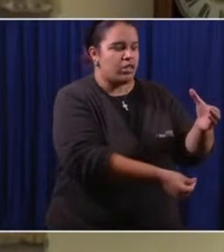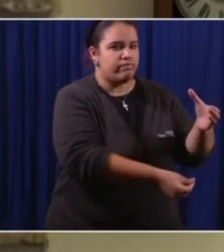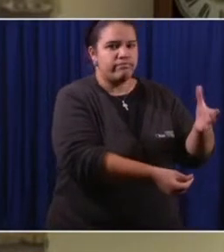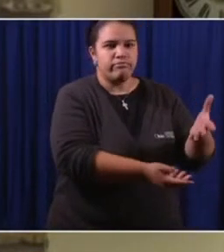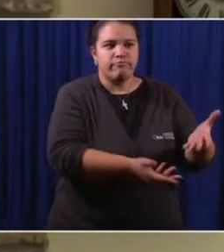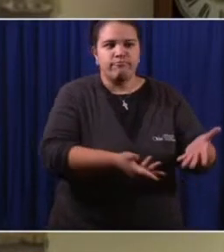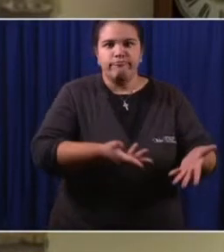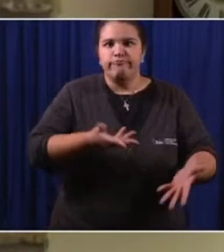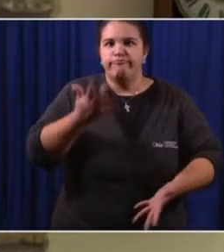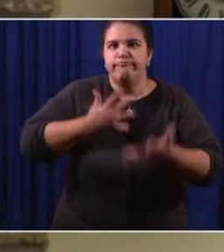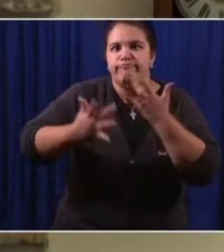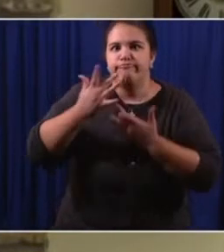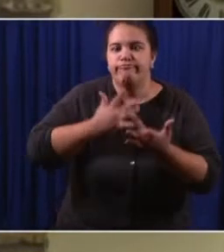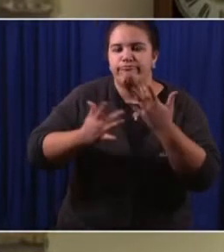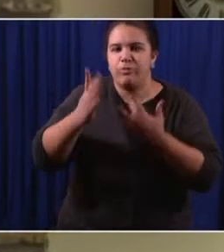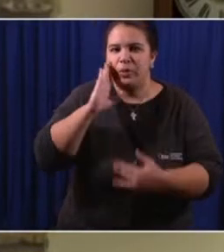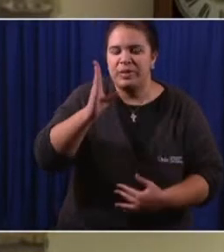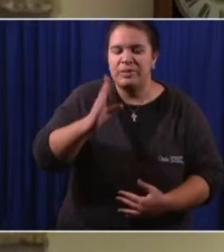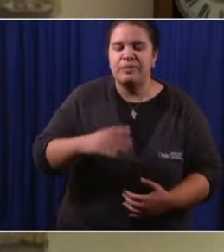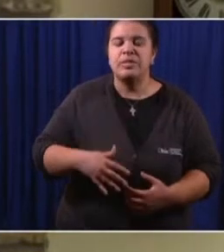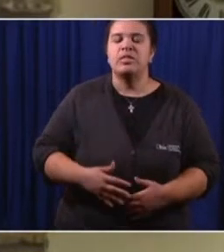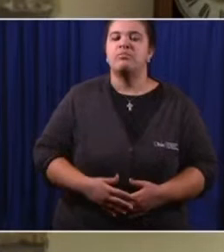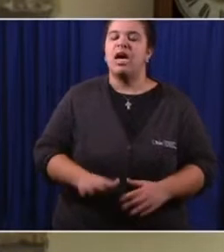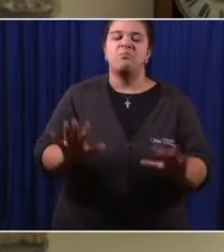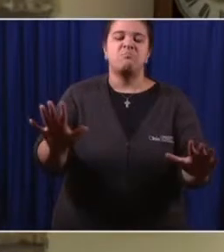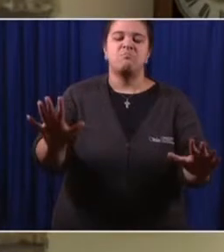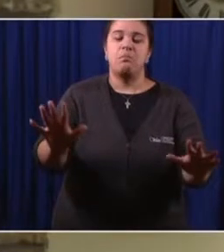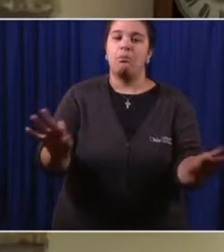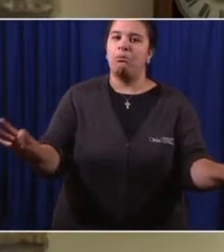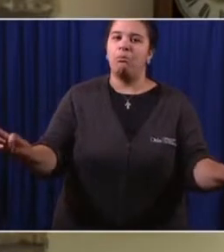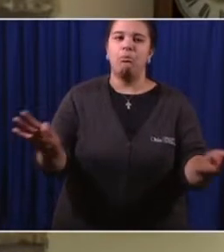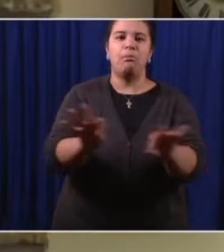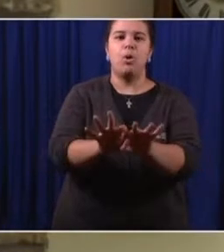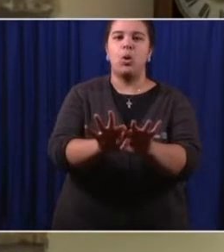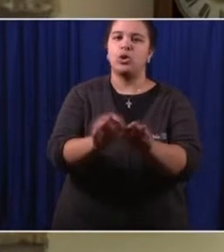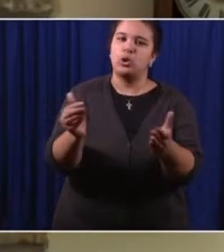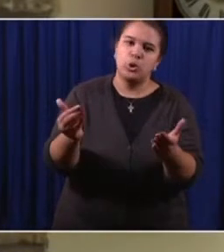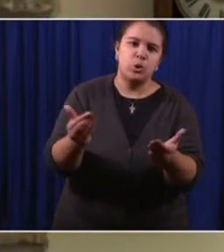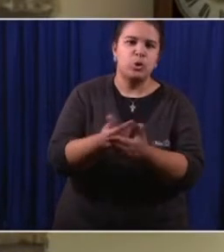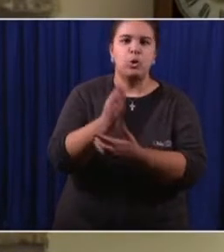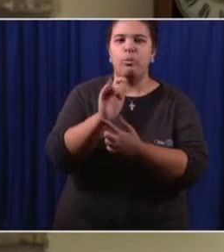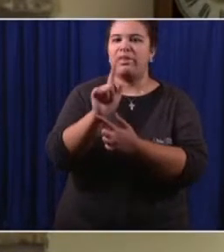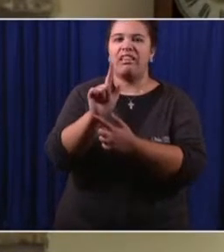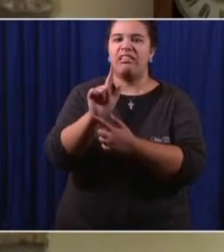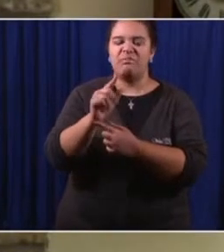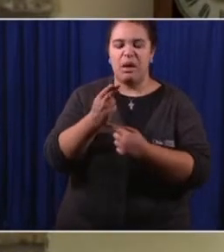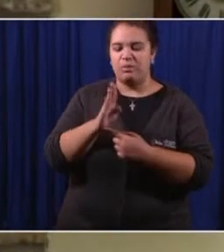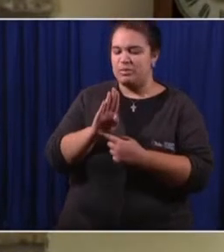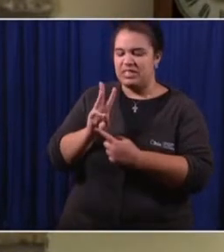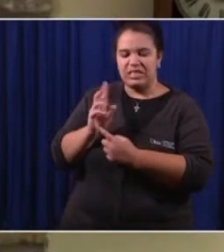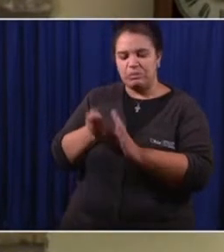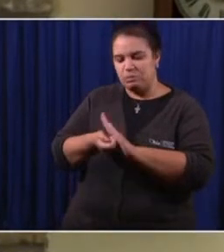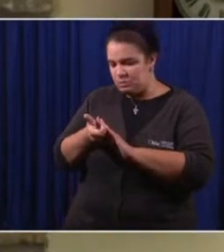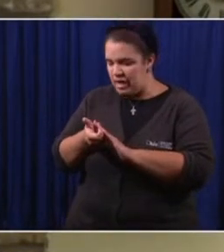that. But we need to start over. So we got to repeal it. Legislature,